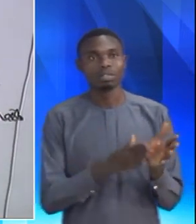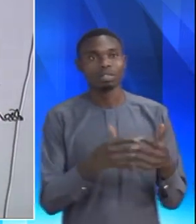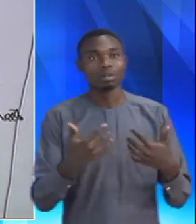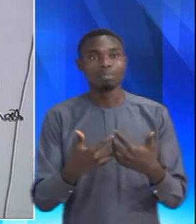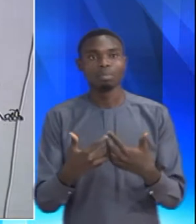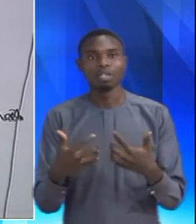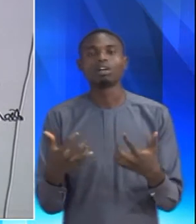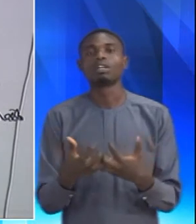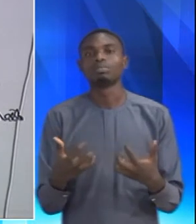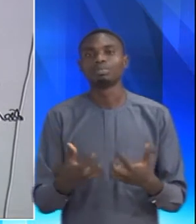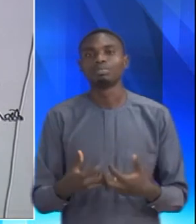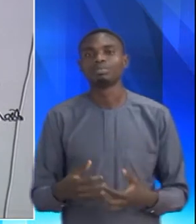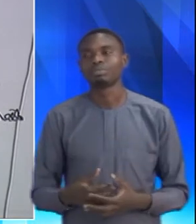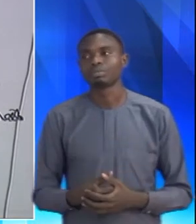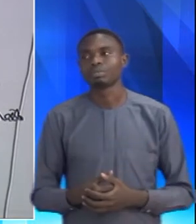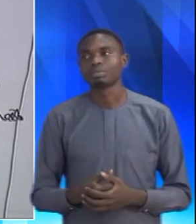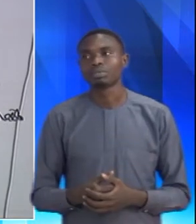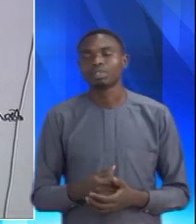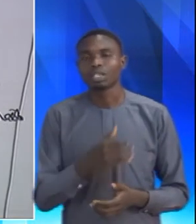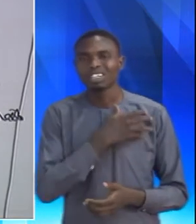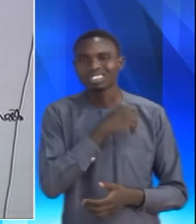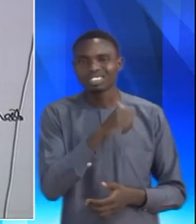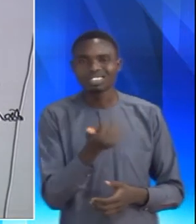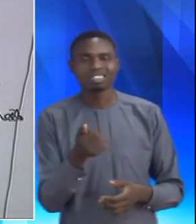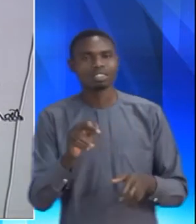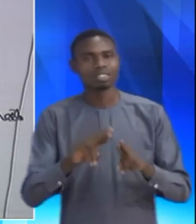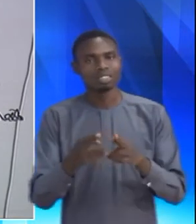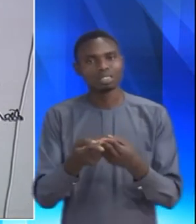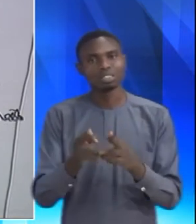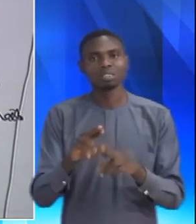and all your other close relations.